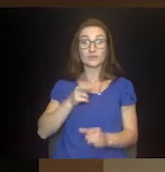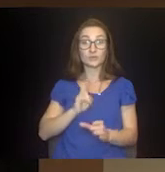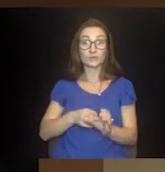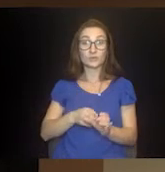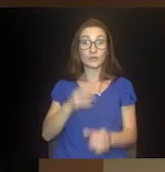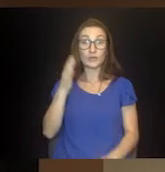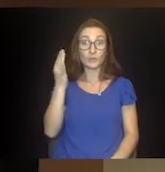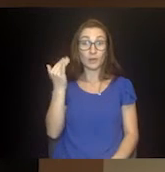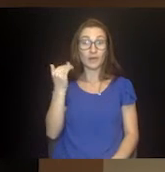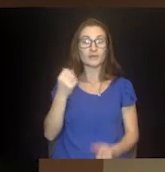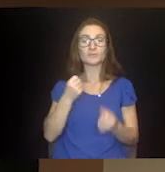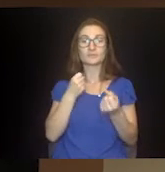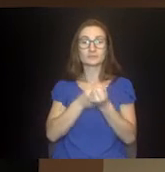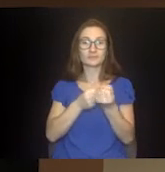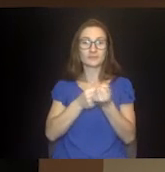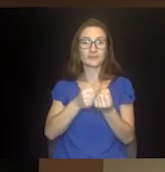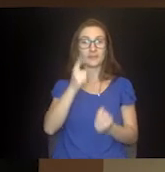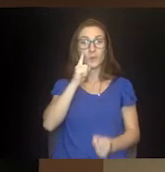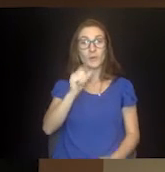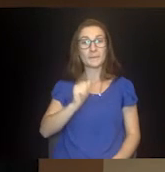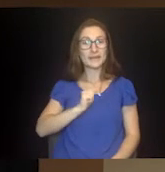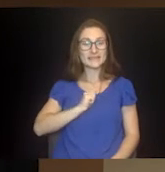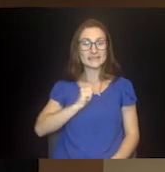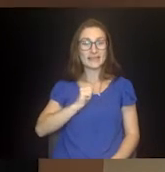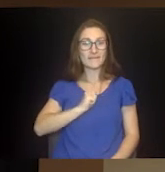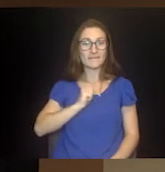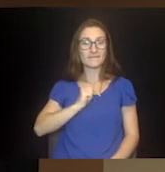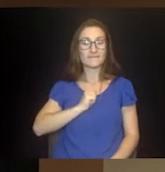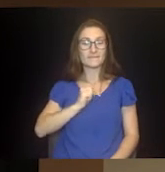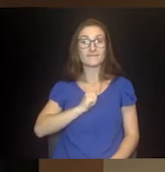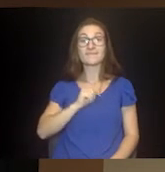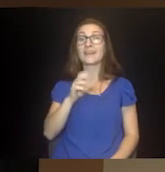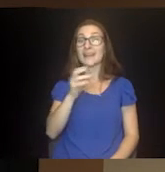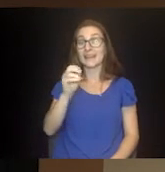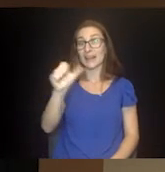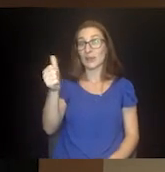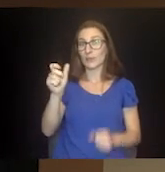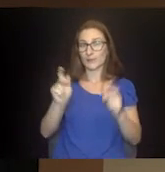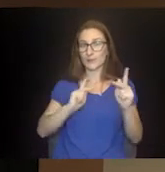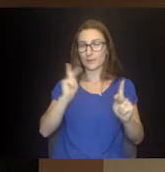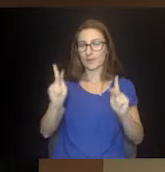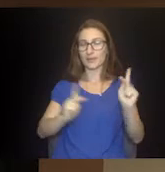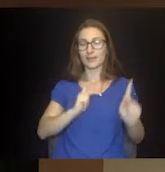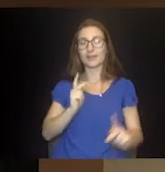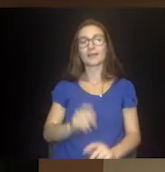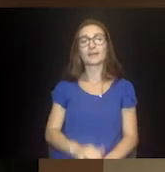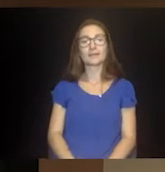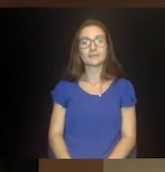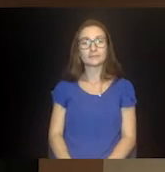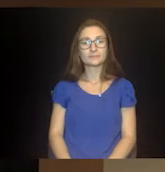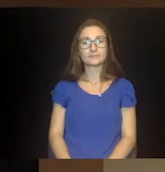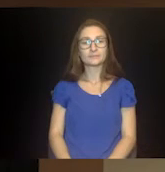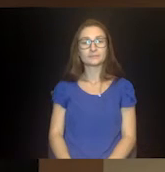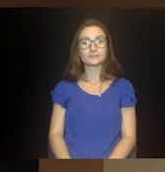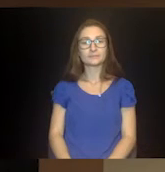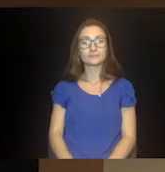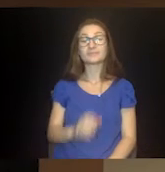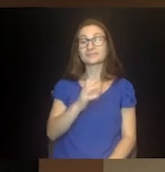one reason why I joined is to advocate for myself and others,